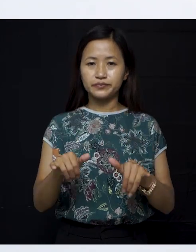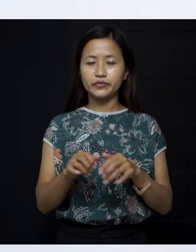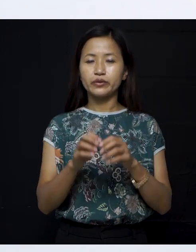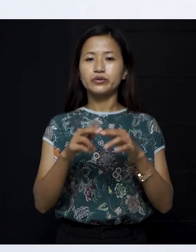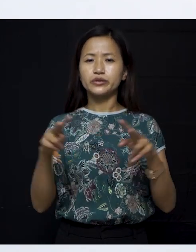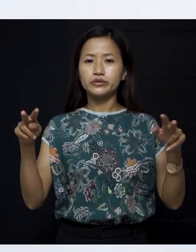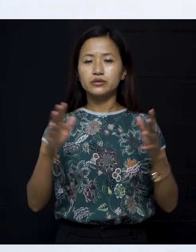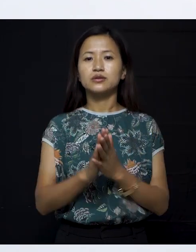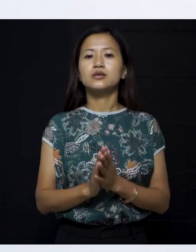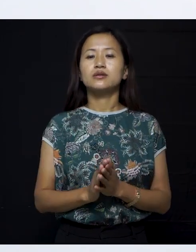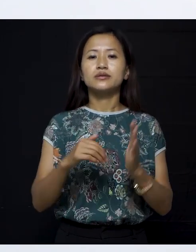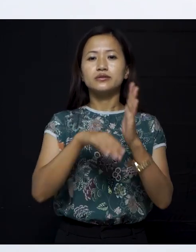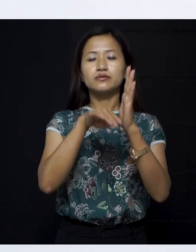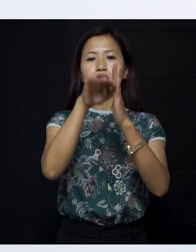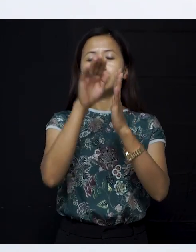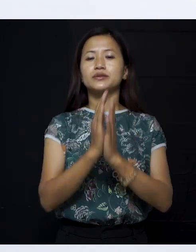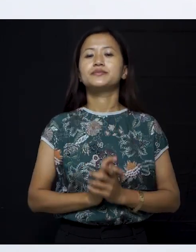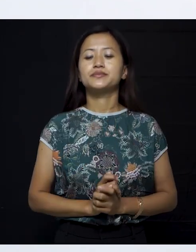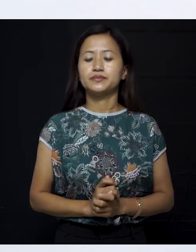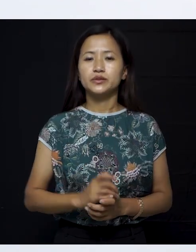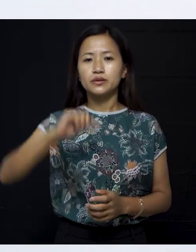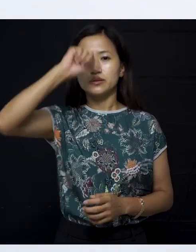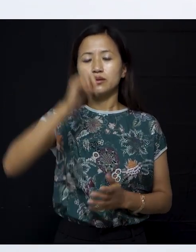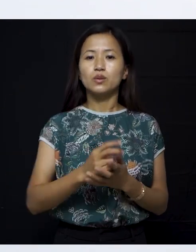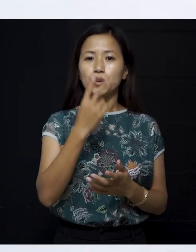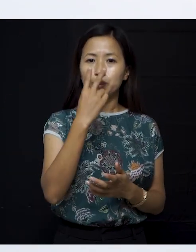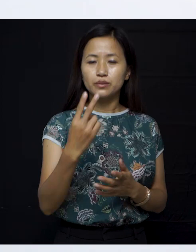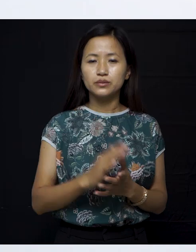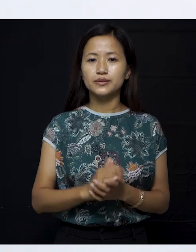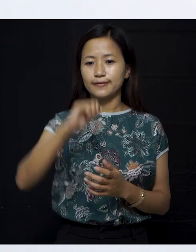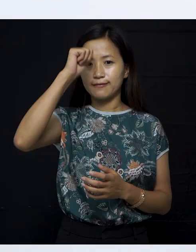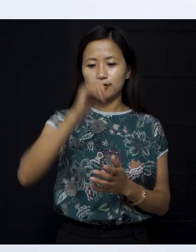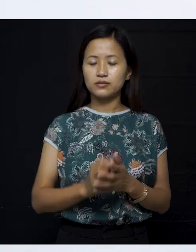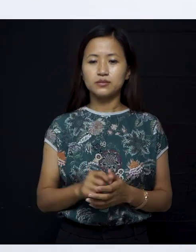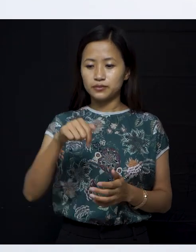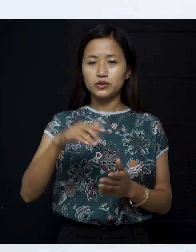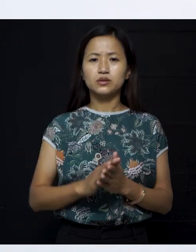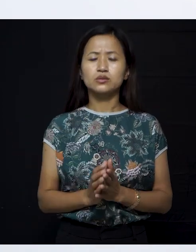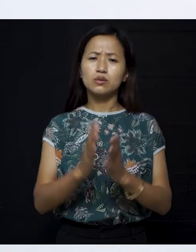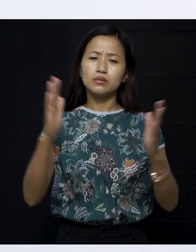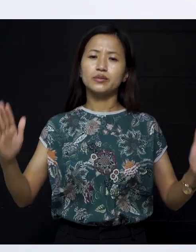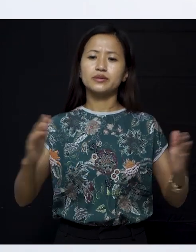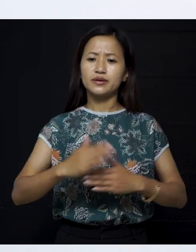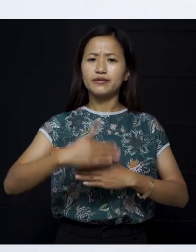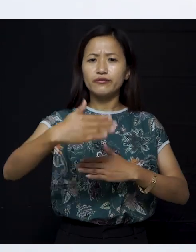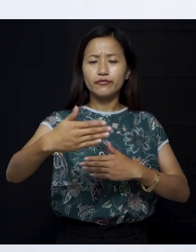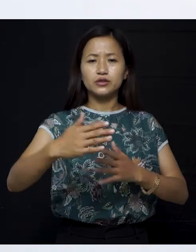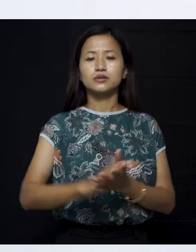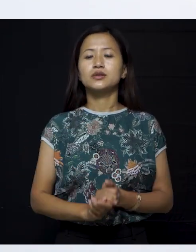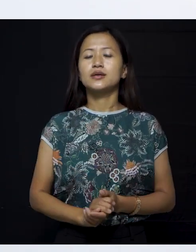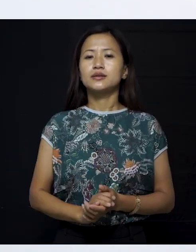So in India, when we look at India now, we see that there are so many advancements, whether it's